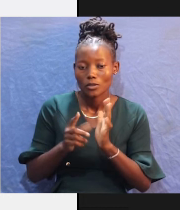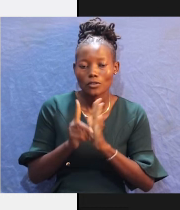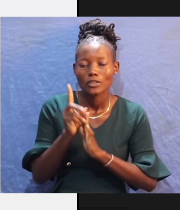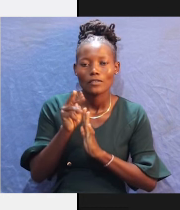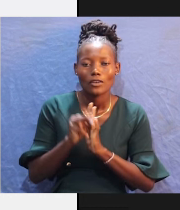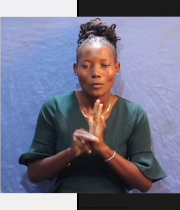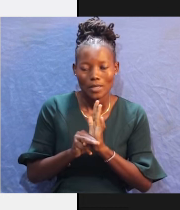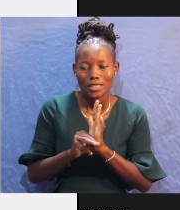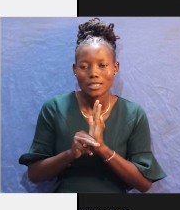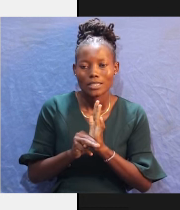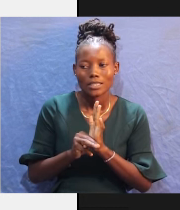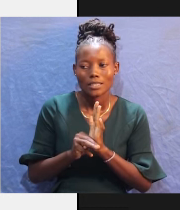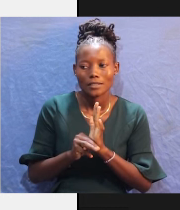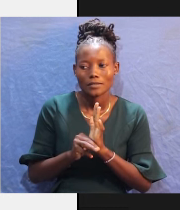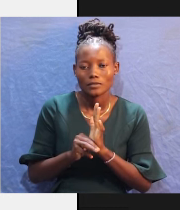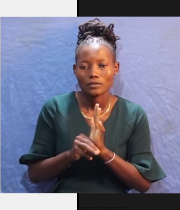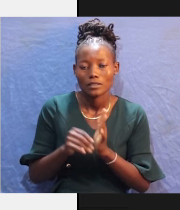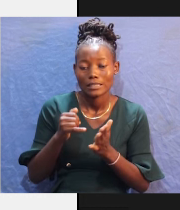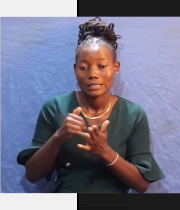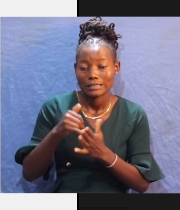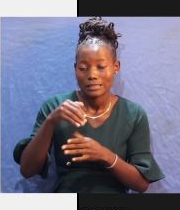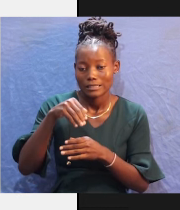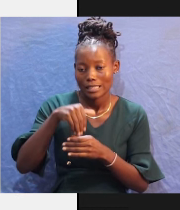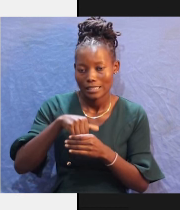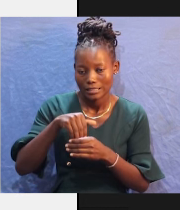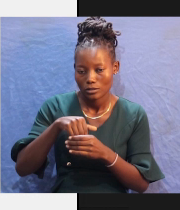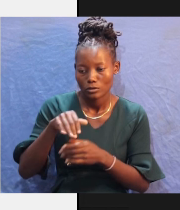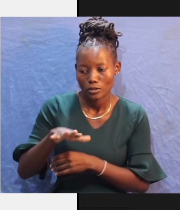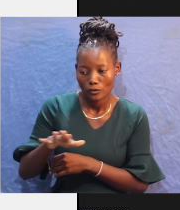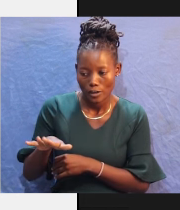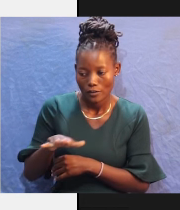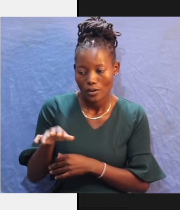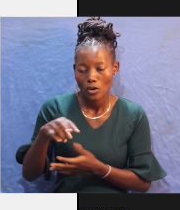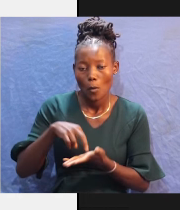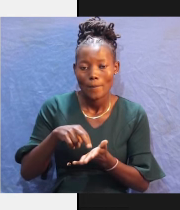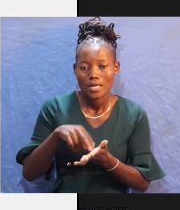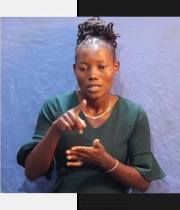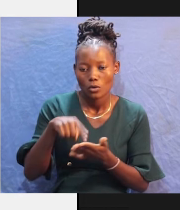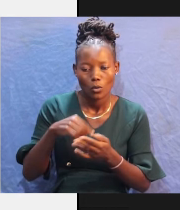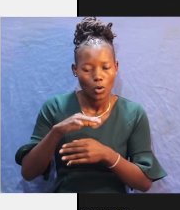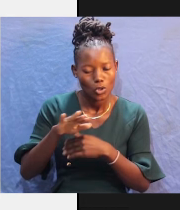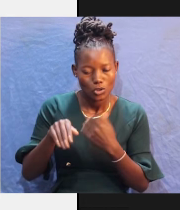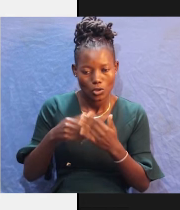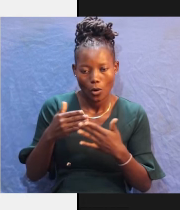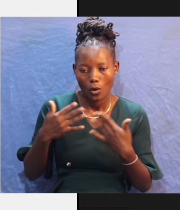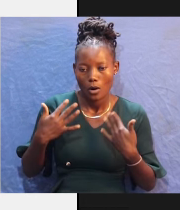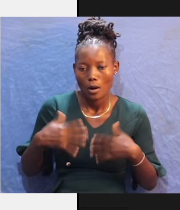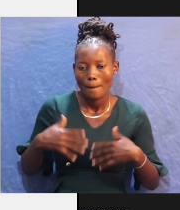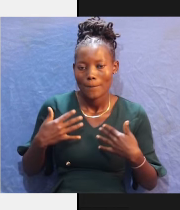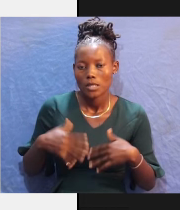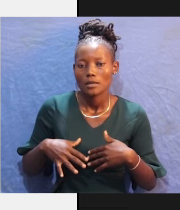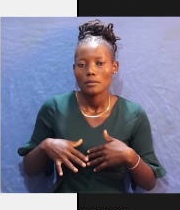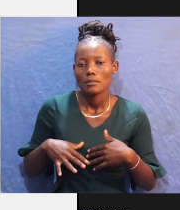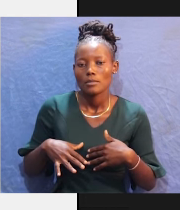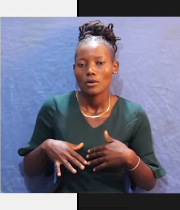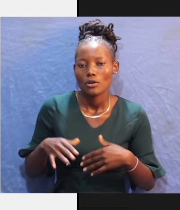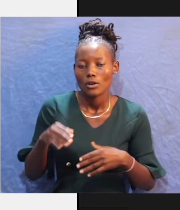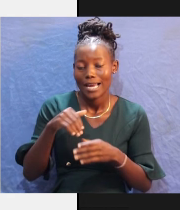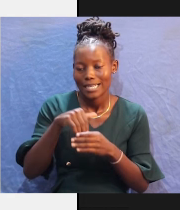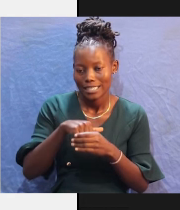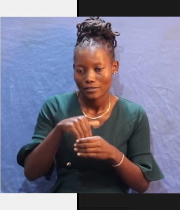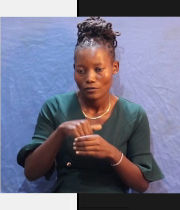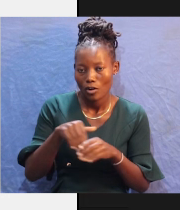and economic growth as the G. I learn about it, I develop it, and I see, okay, so for a person to have